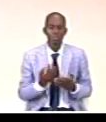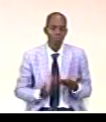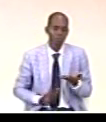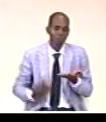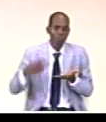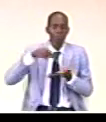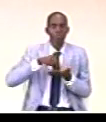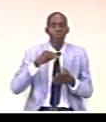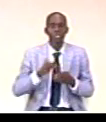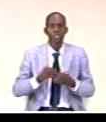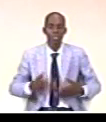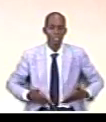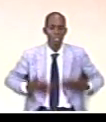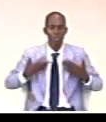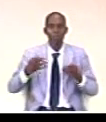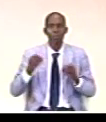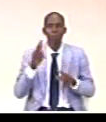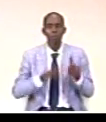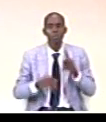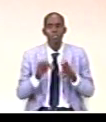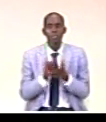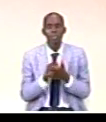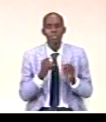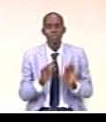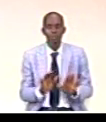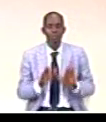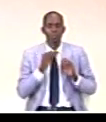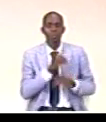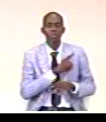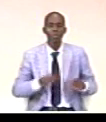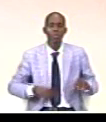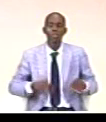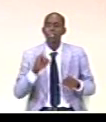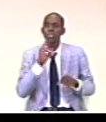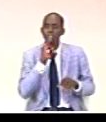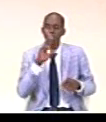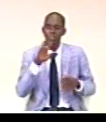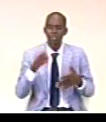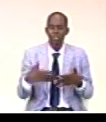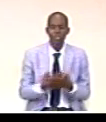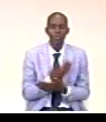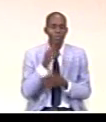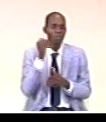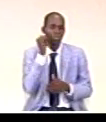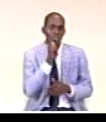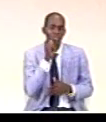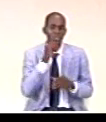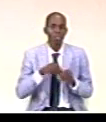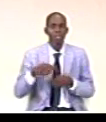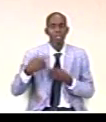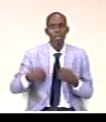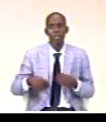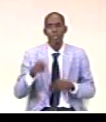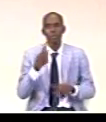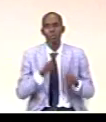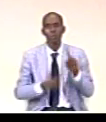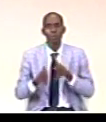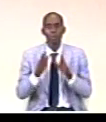people. The fear of the Lord is renewed daily in the heart of the people. Brethren, let's pray that